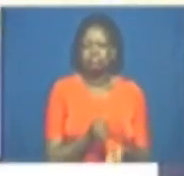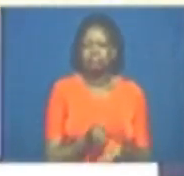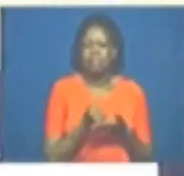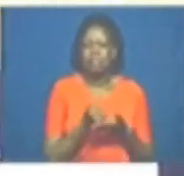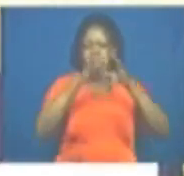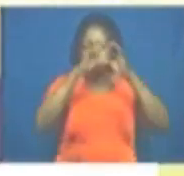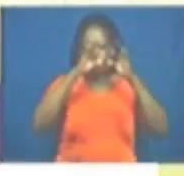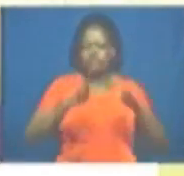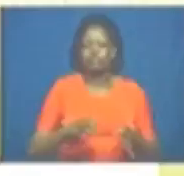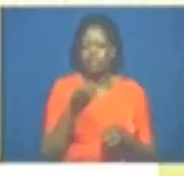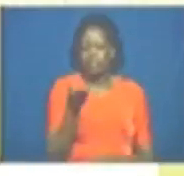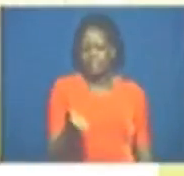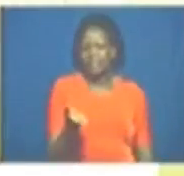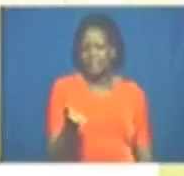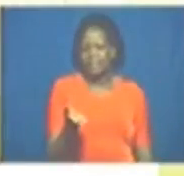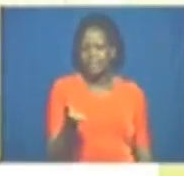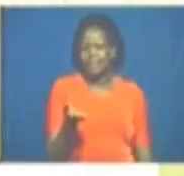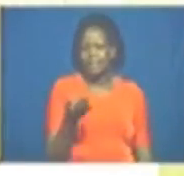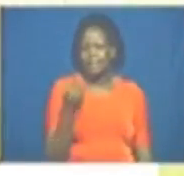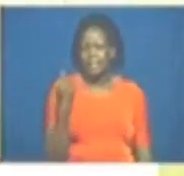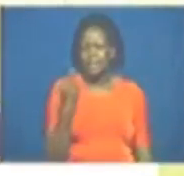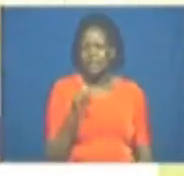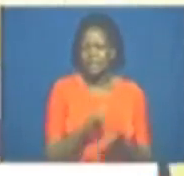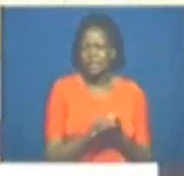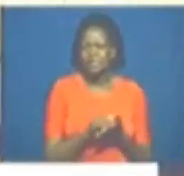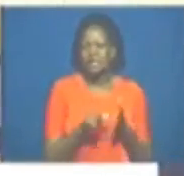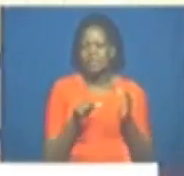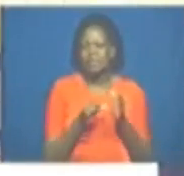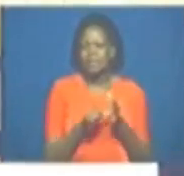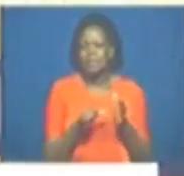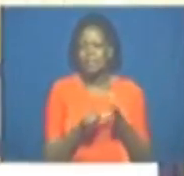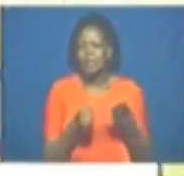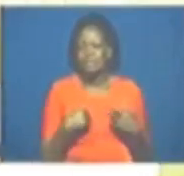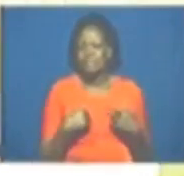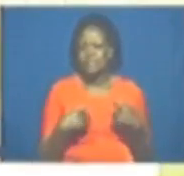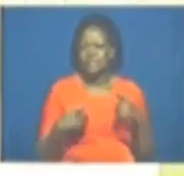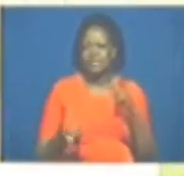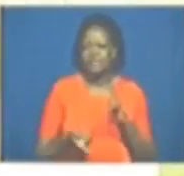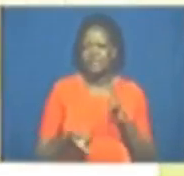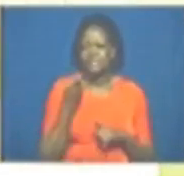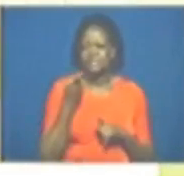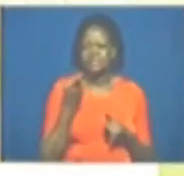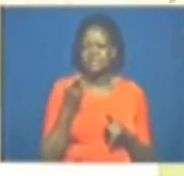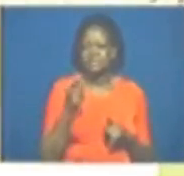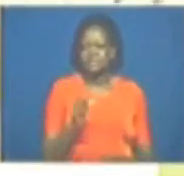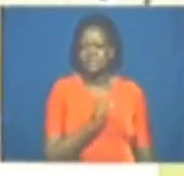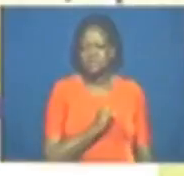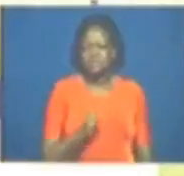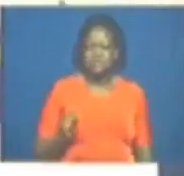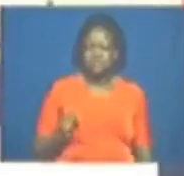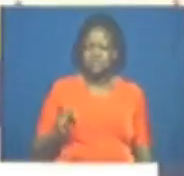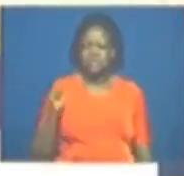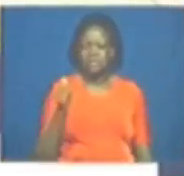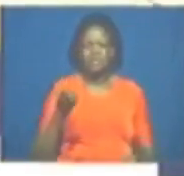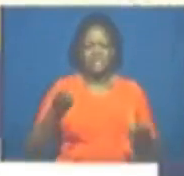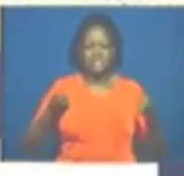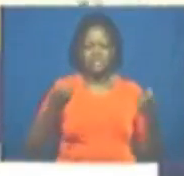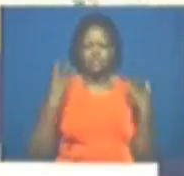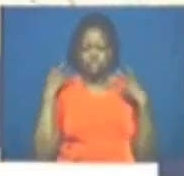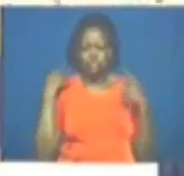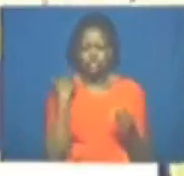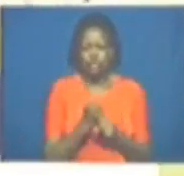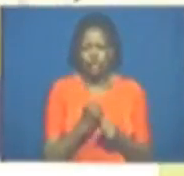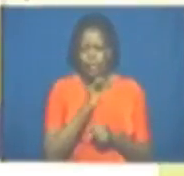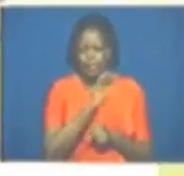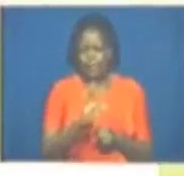It's only that we had a problem the first Senate never understood their functions.